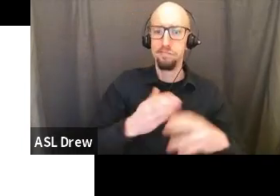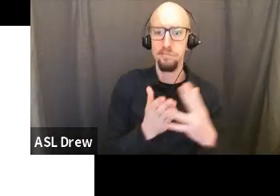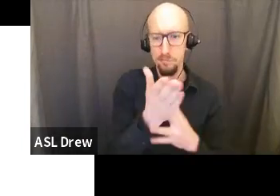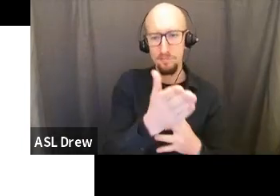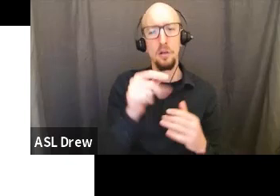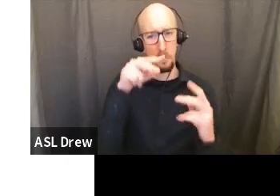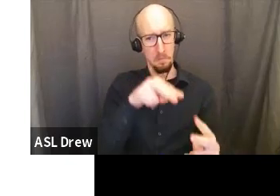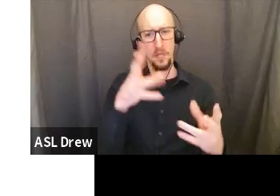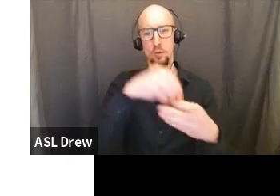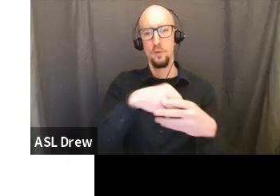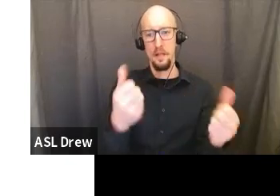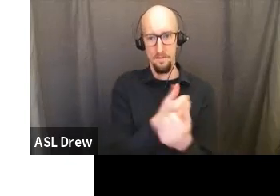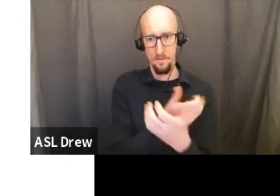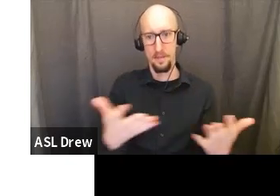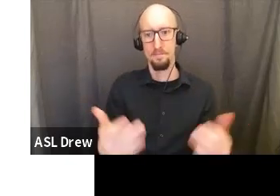please.